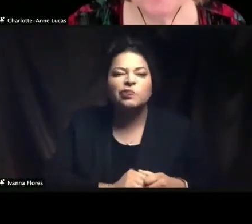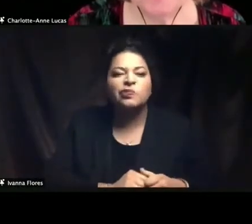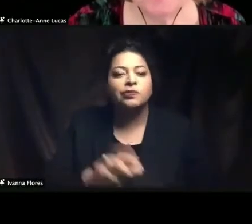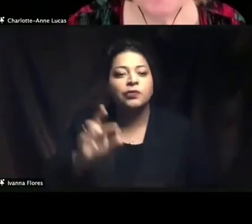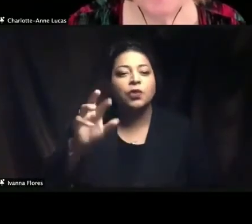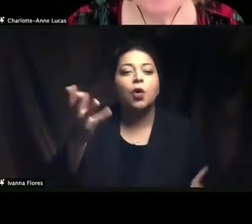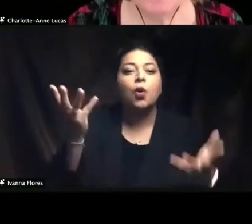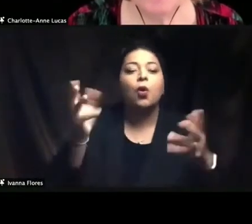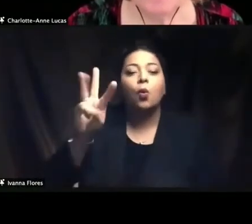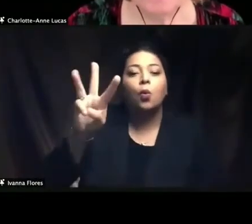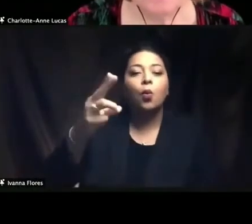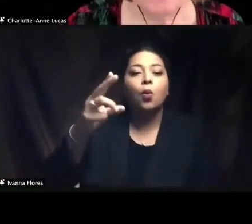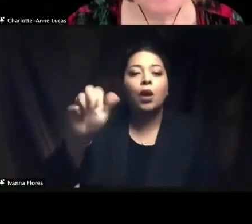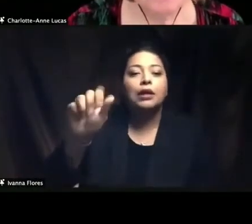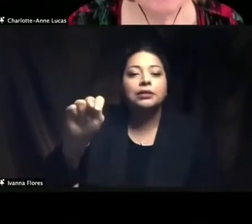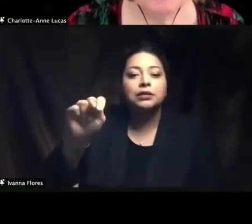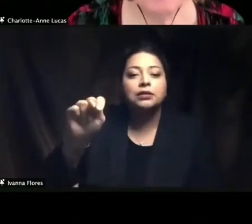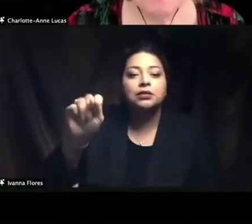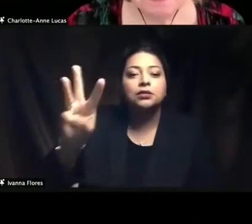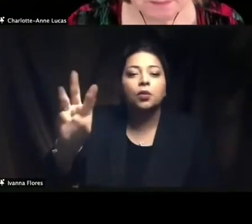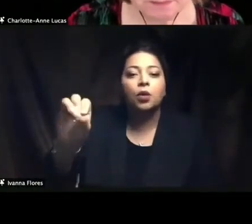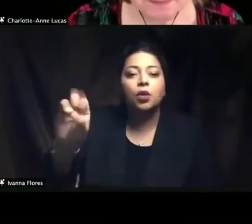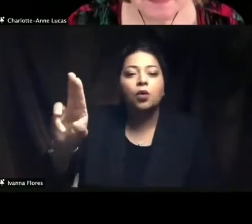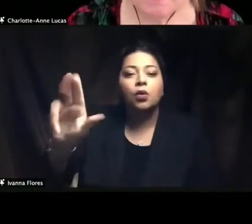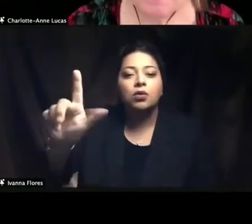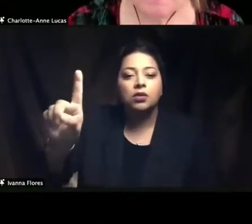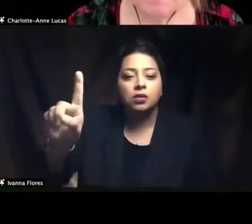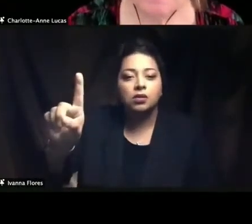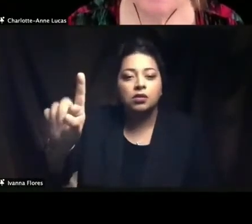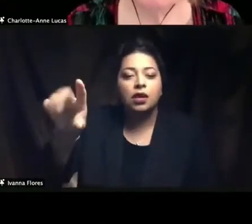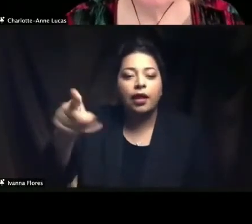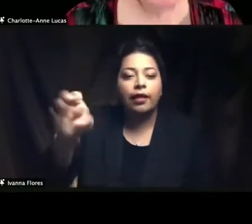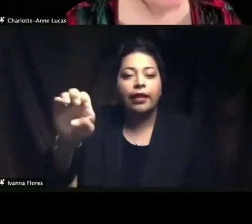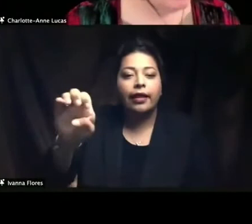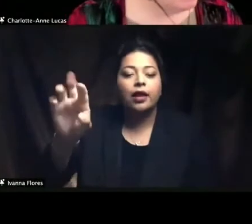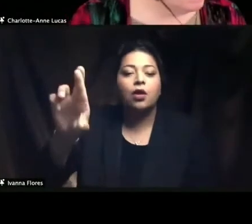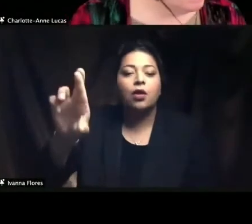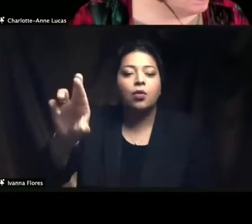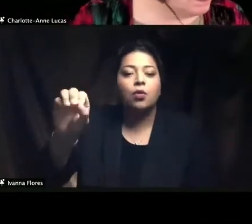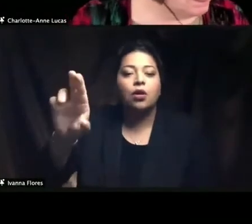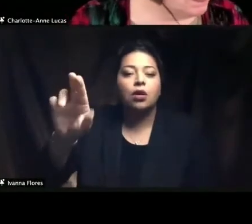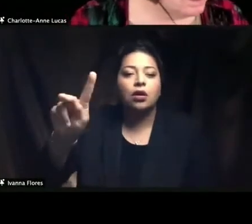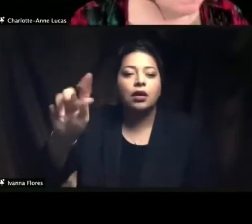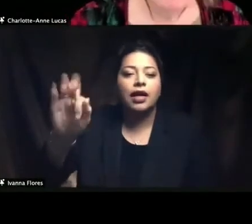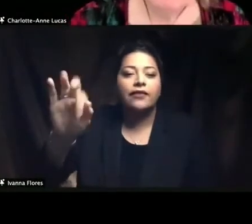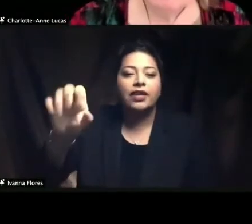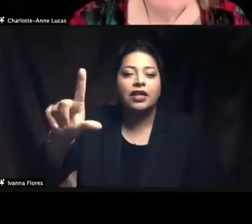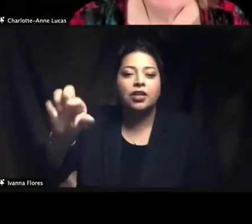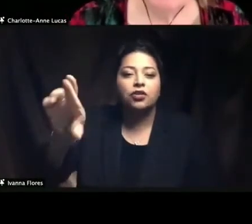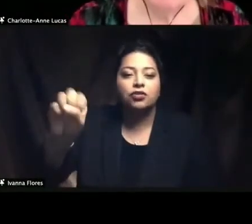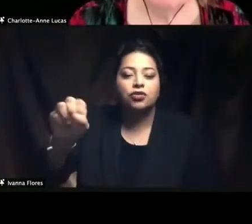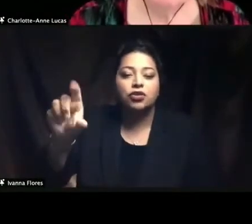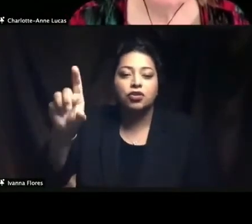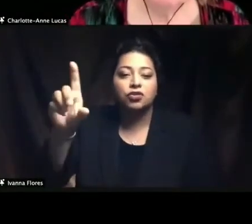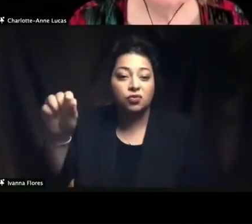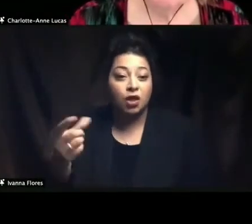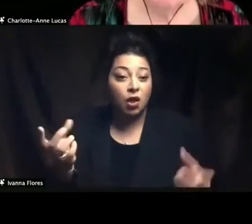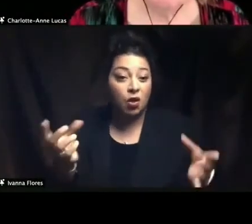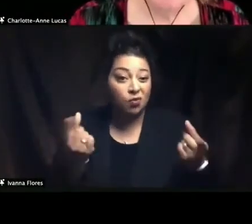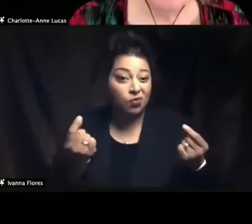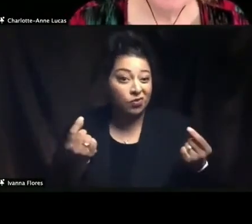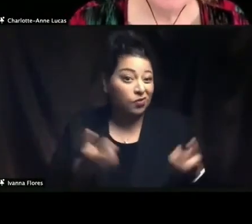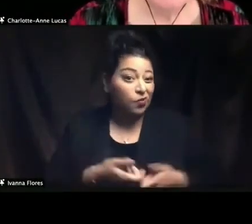Do? Is the last book that I read. And that's a book about insurance, actually. It's